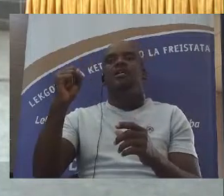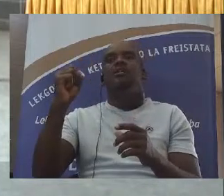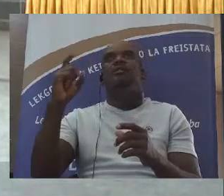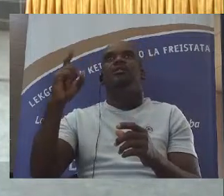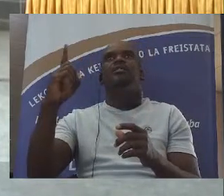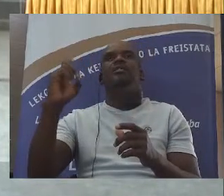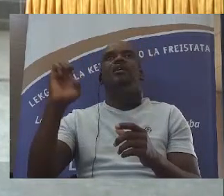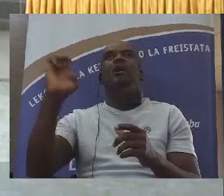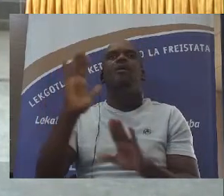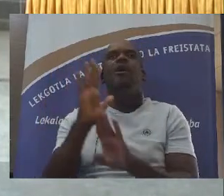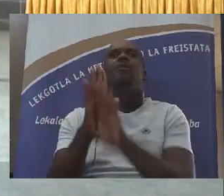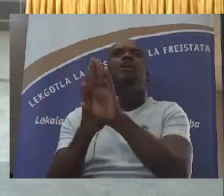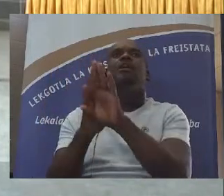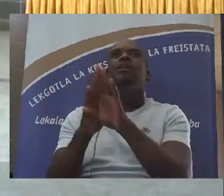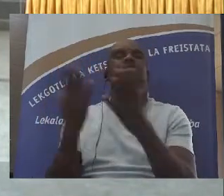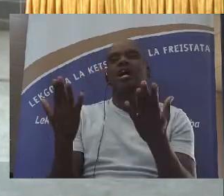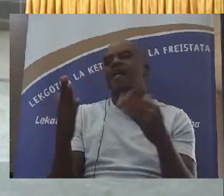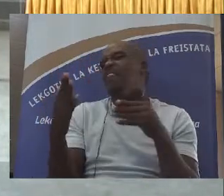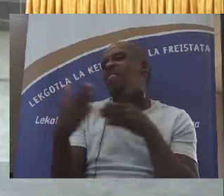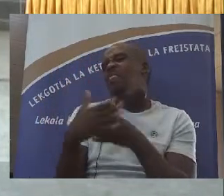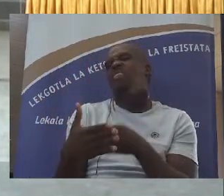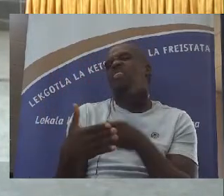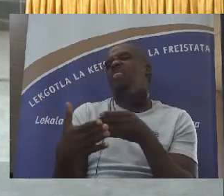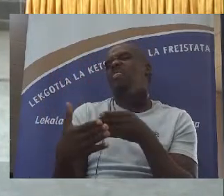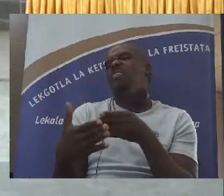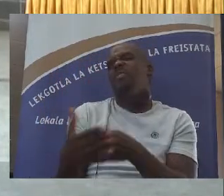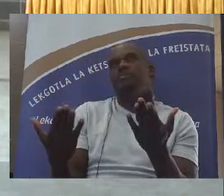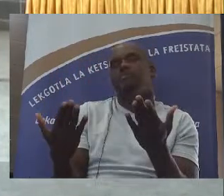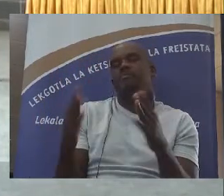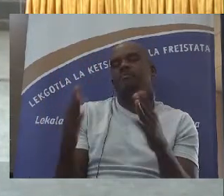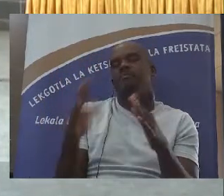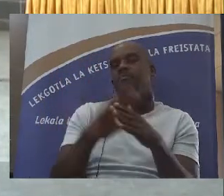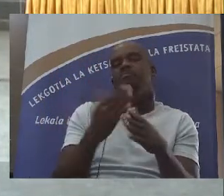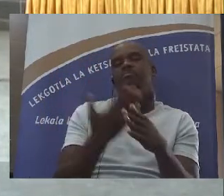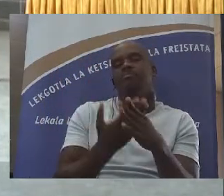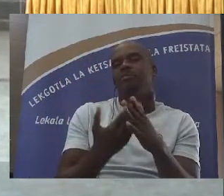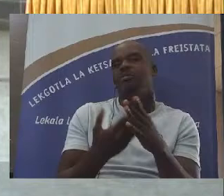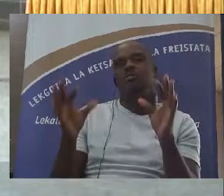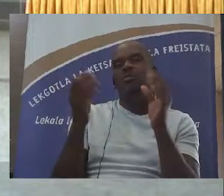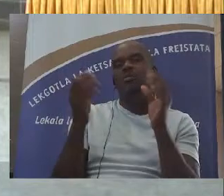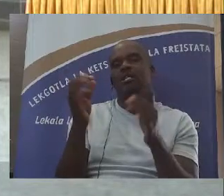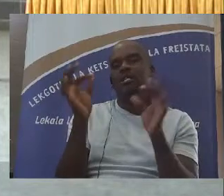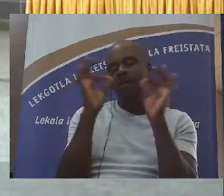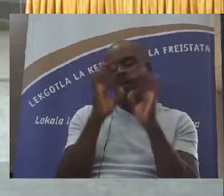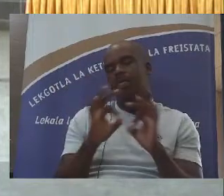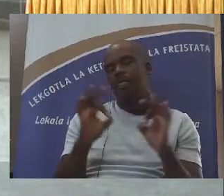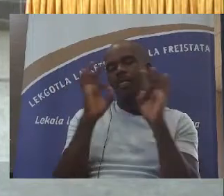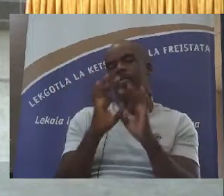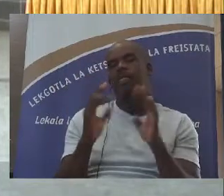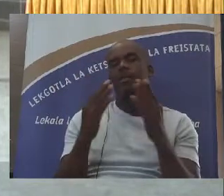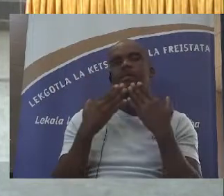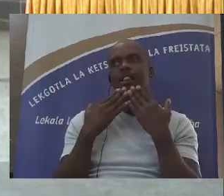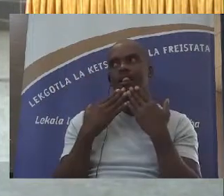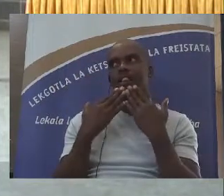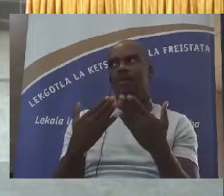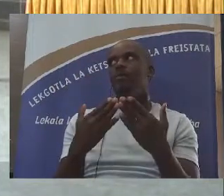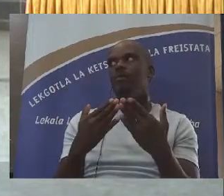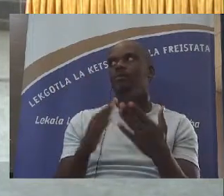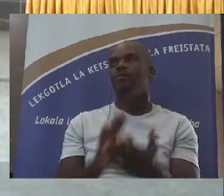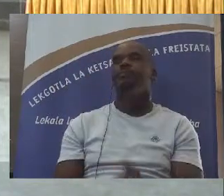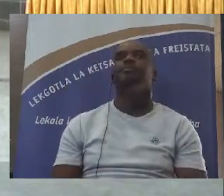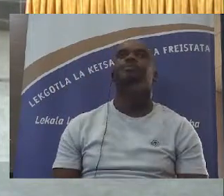o kgone go upgrade bana ga gona tšhelete e keneng kara company ni. Ke a leboga. Thank you very